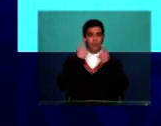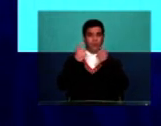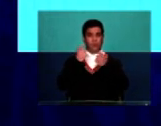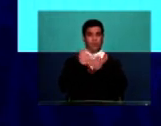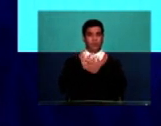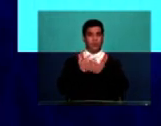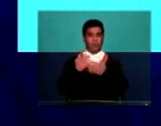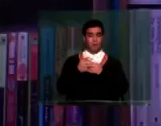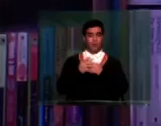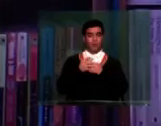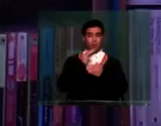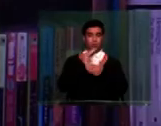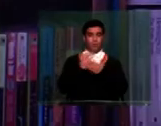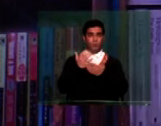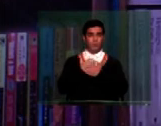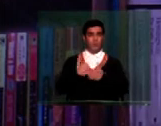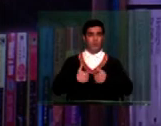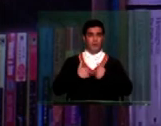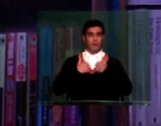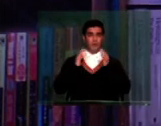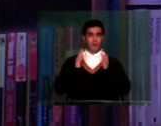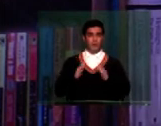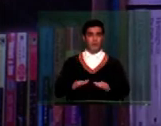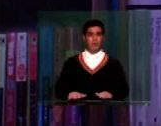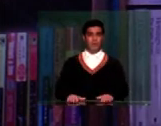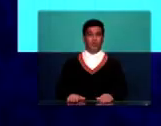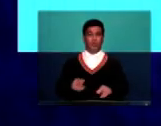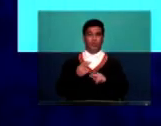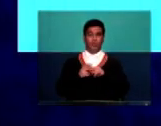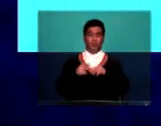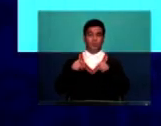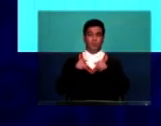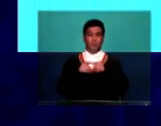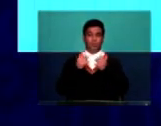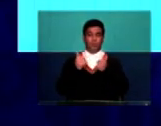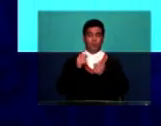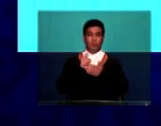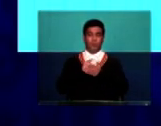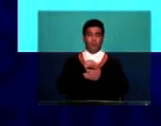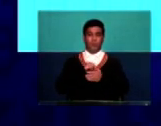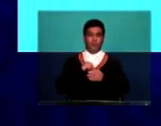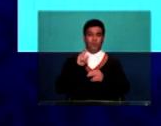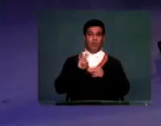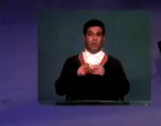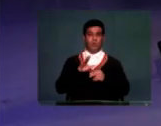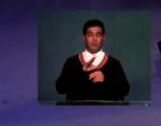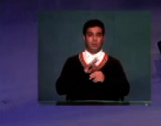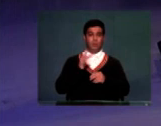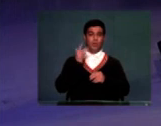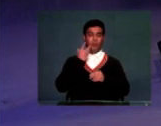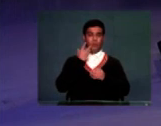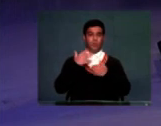doir misollarni yechishga harakat qiling. Shuning bilan bugungi darsimiz o'z nihoyasiga yetdi.